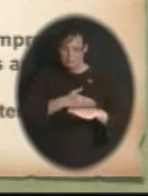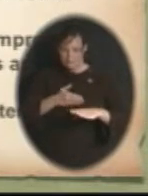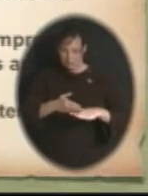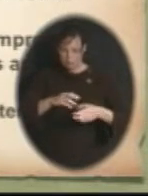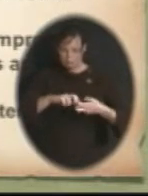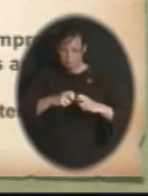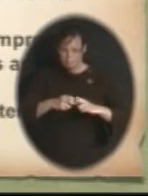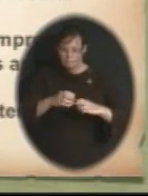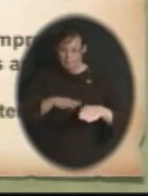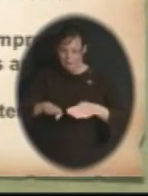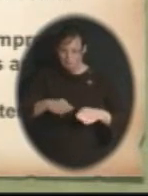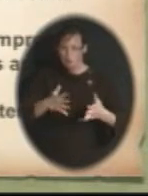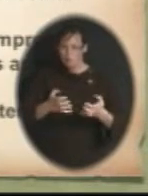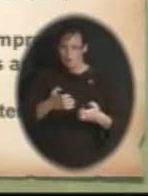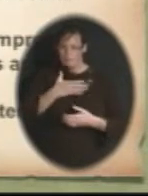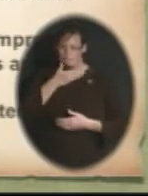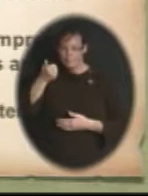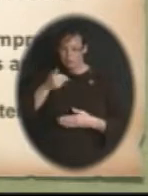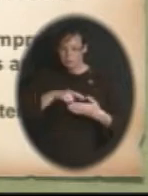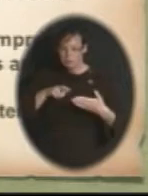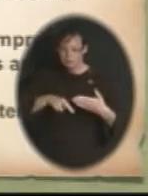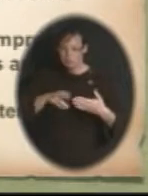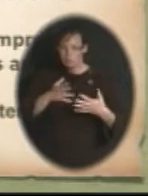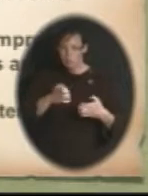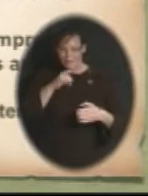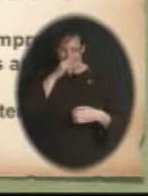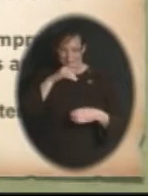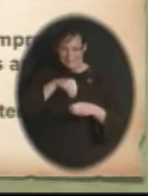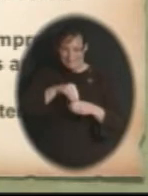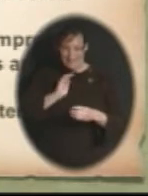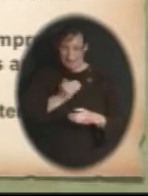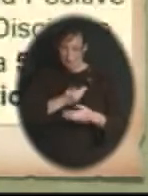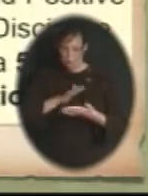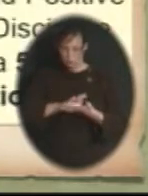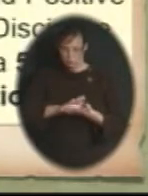problematic behavior. We want better outcomes, and we want kids in our schools.